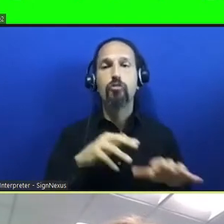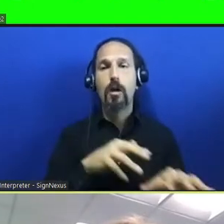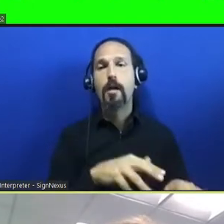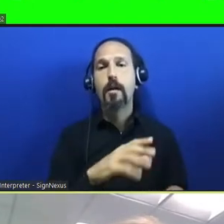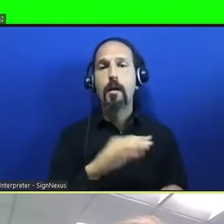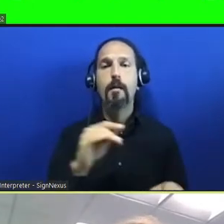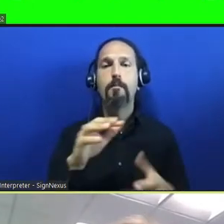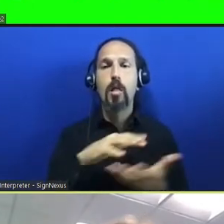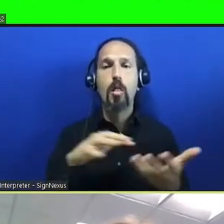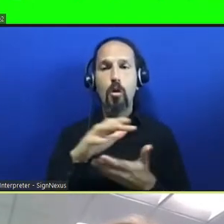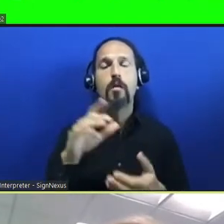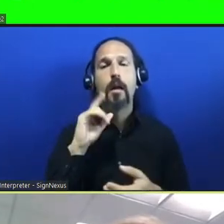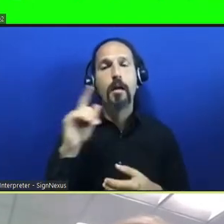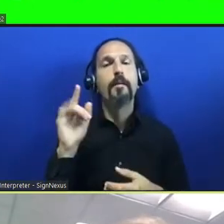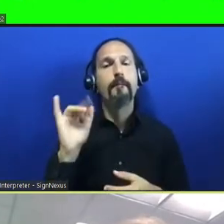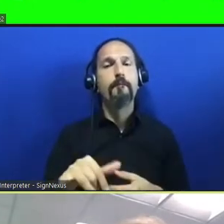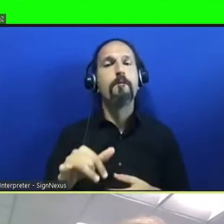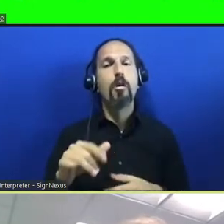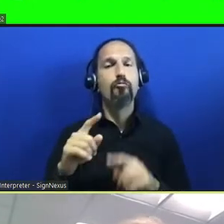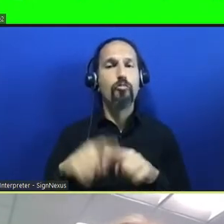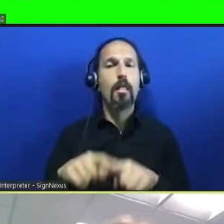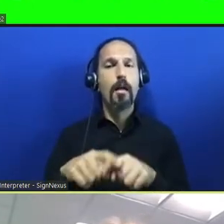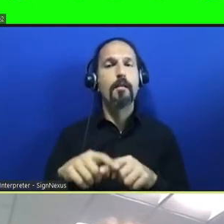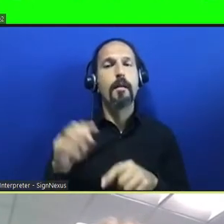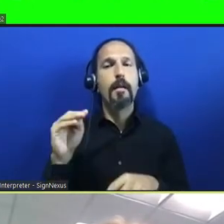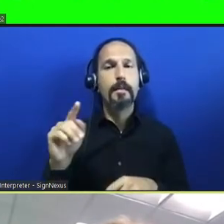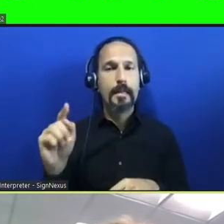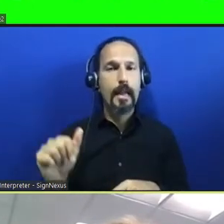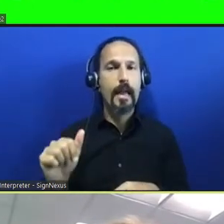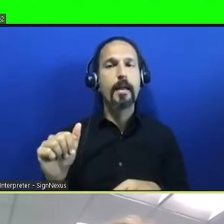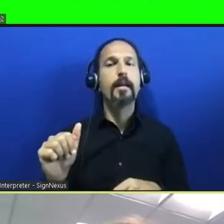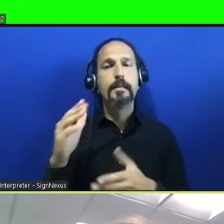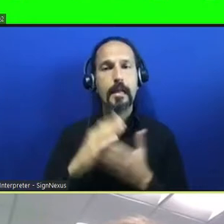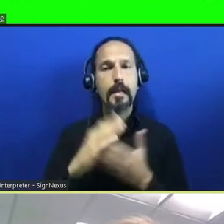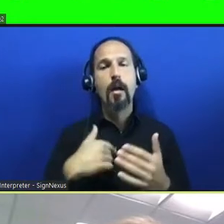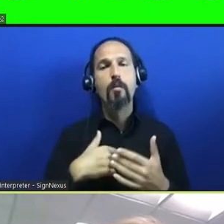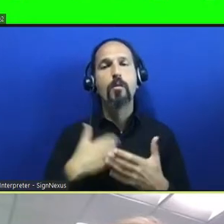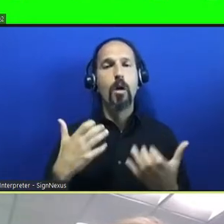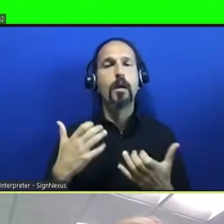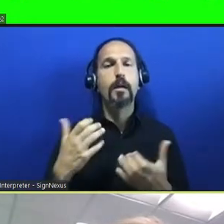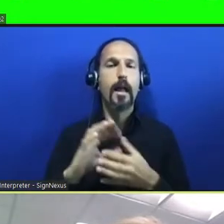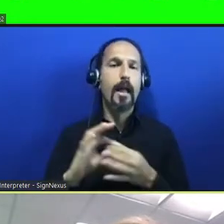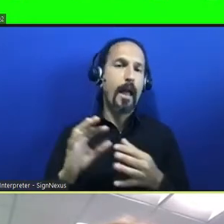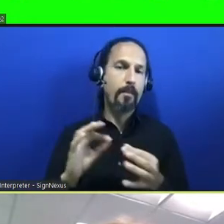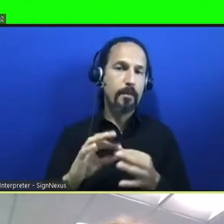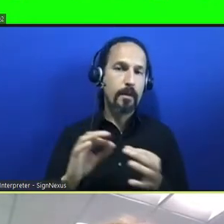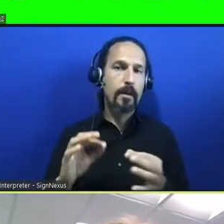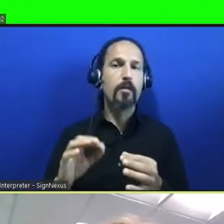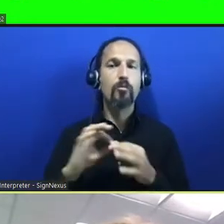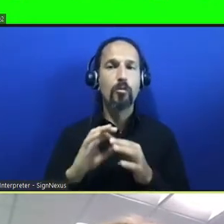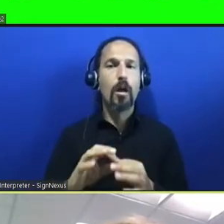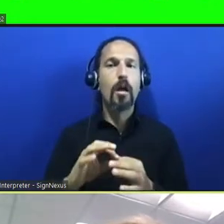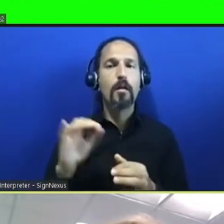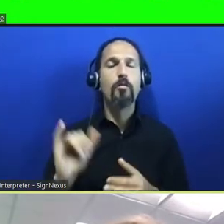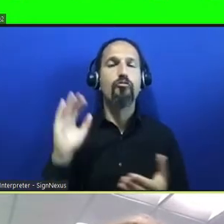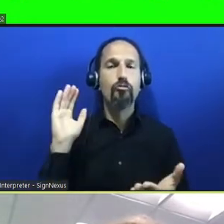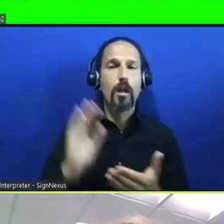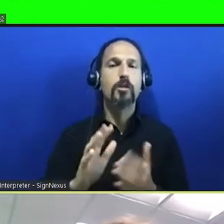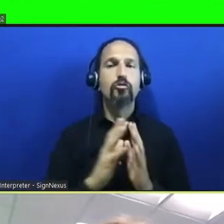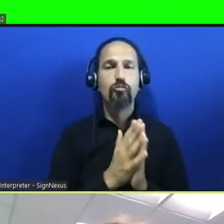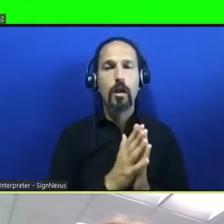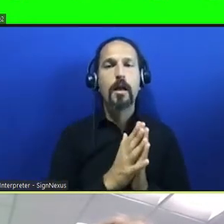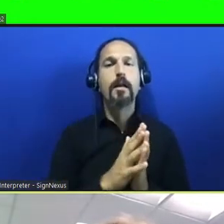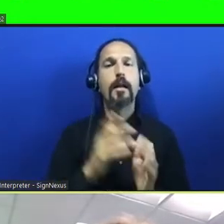and and offer reliable mass transit uh some of the things that I that I would like to just comment on is regarding reducing traffic the